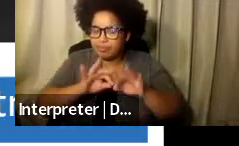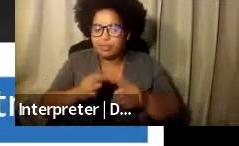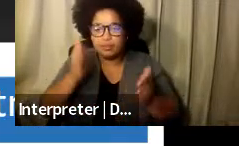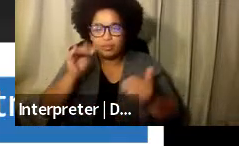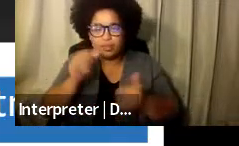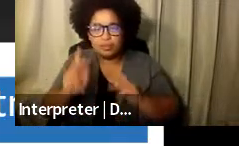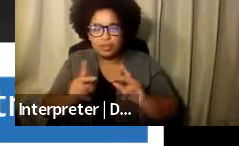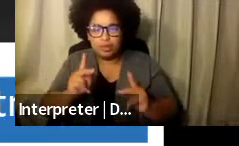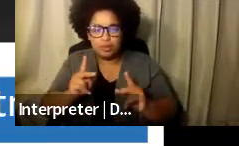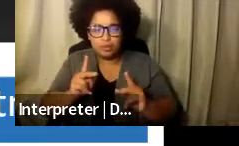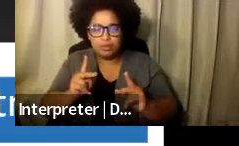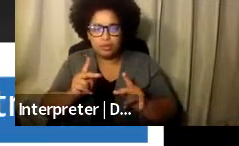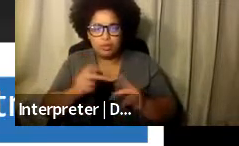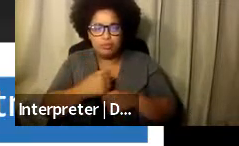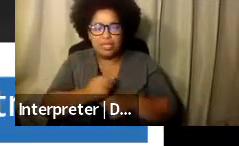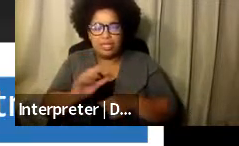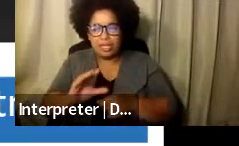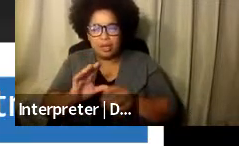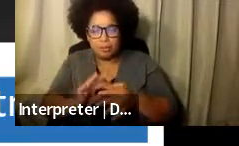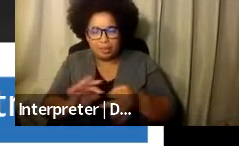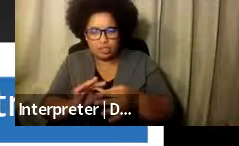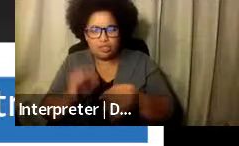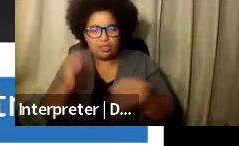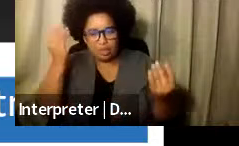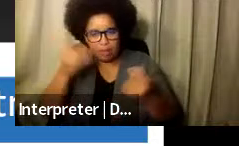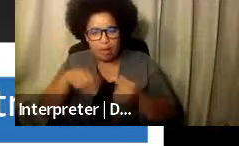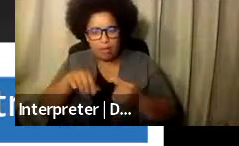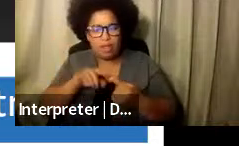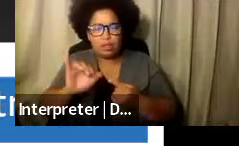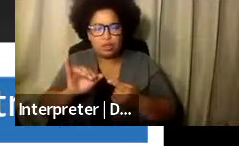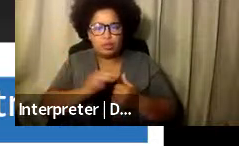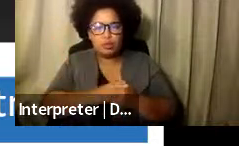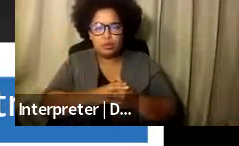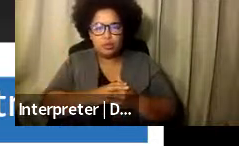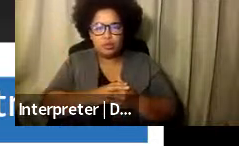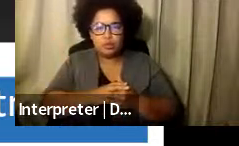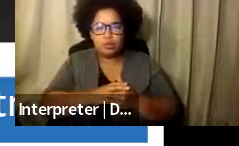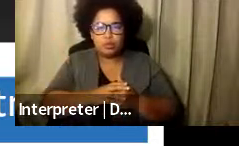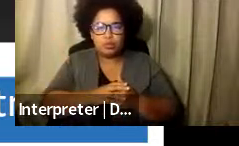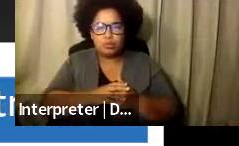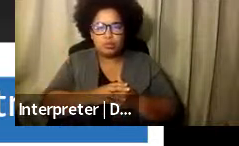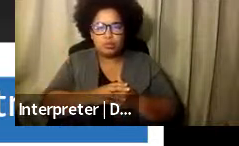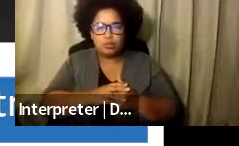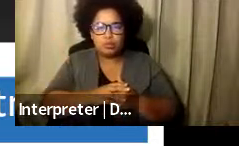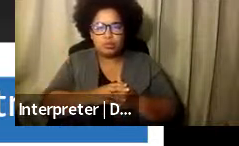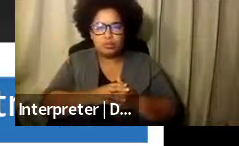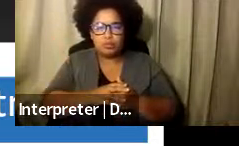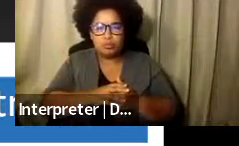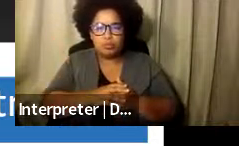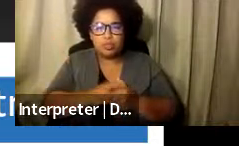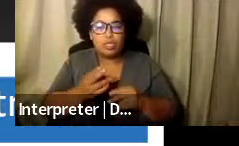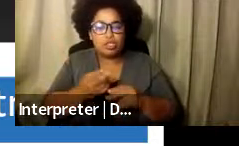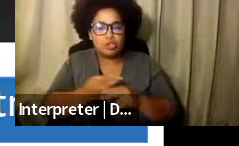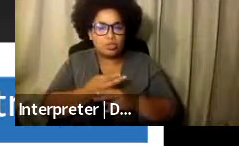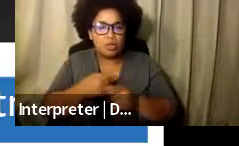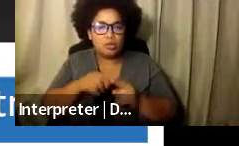who are generating their own messages also can lift that up. It's something we can circulate maybe with our talking points when we do